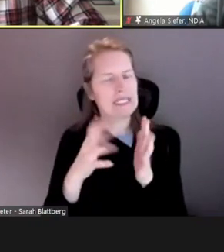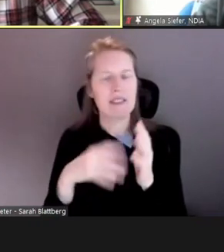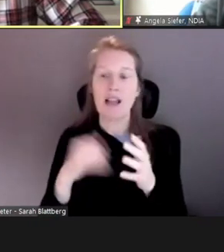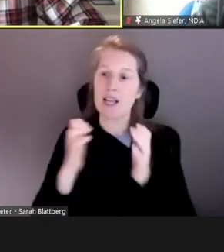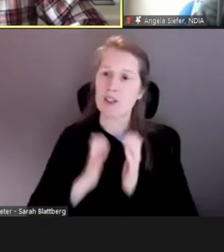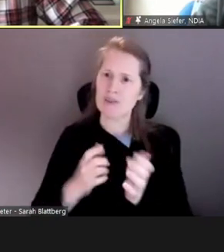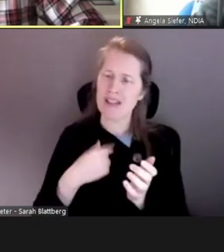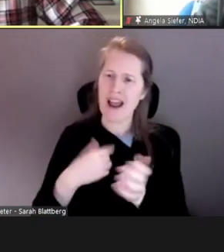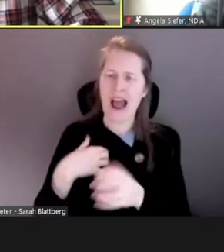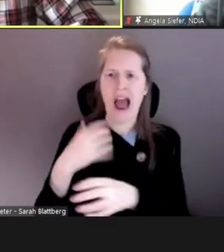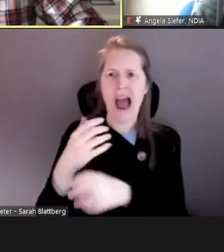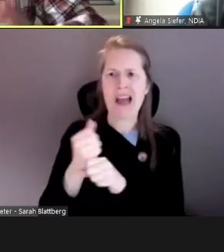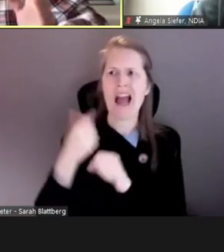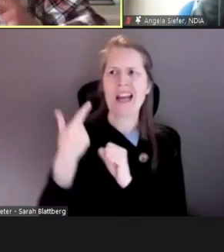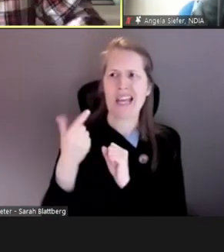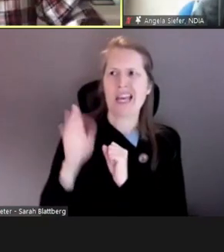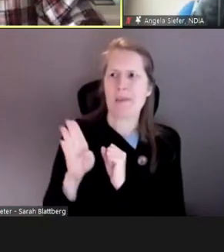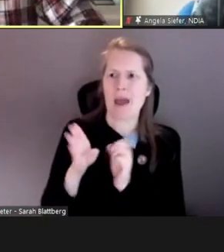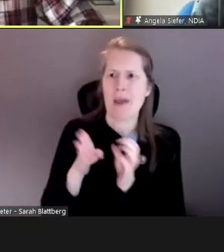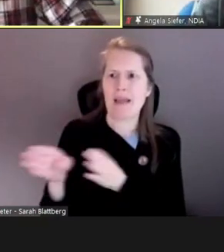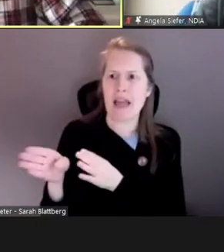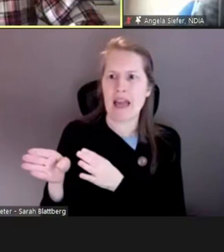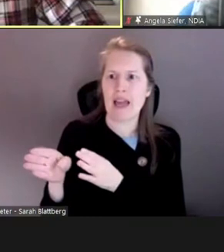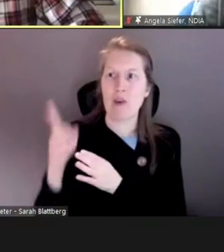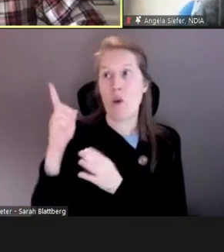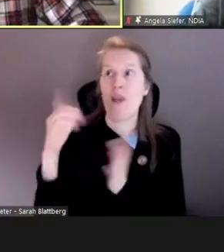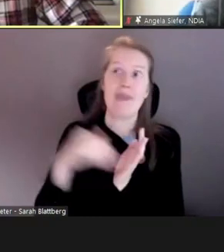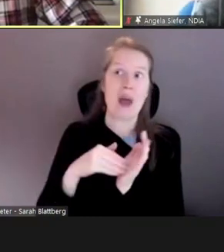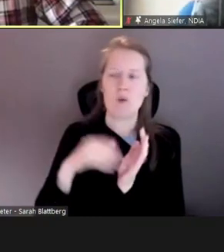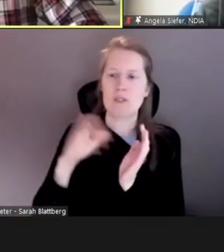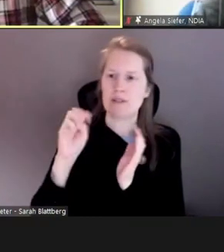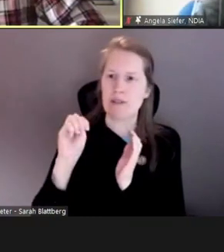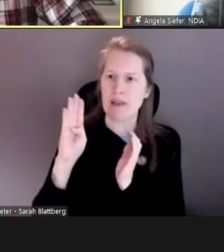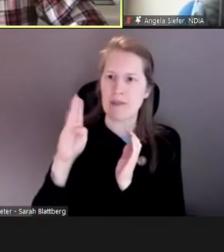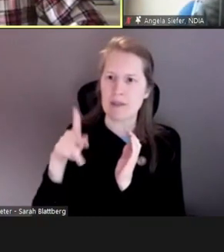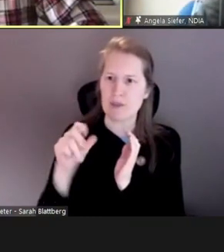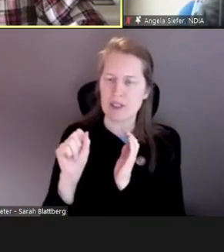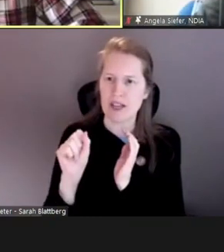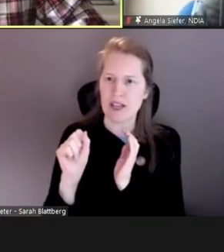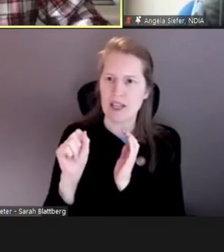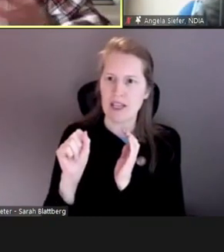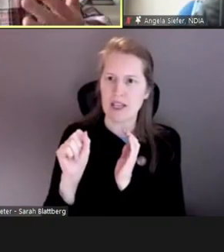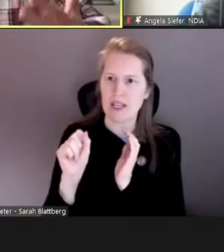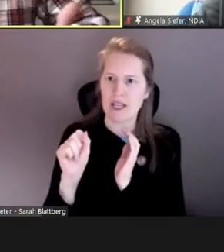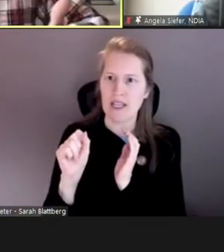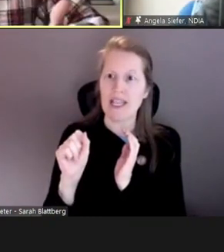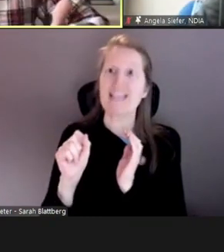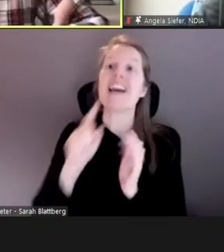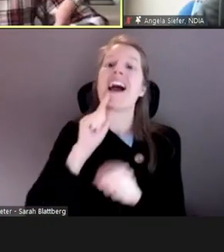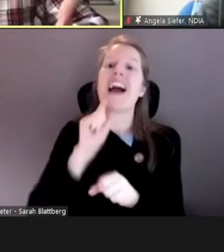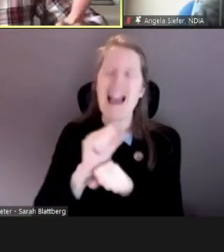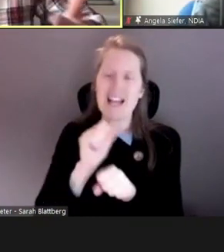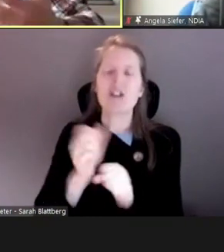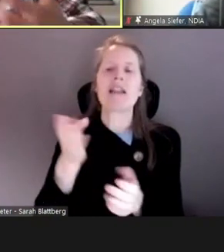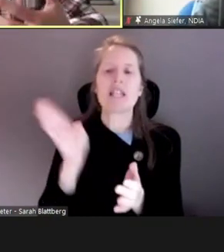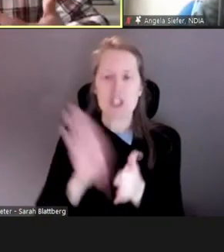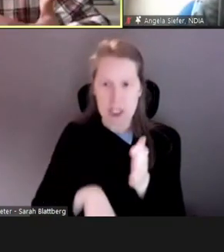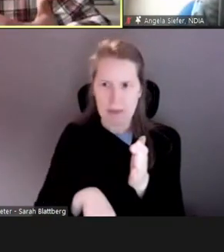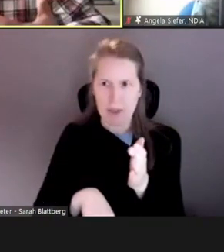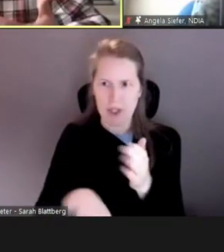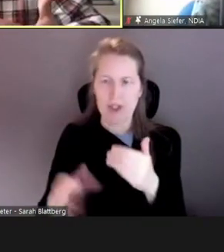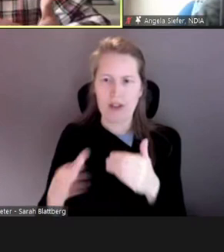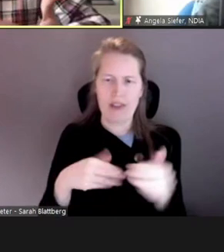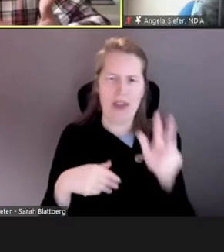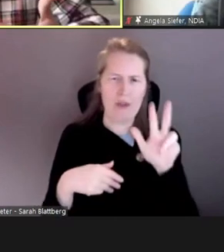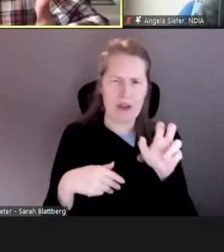got the gigabyte plan, which is 1,000 megabits per second, because it was actually cheaper than the 300